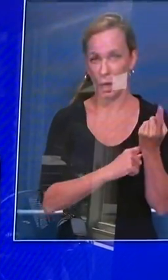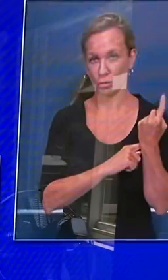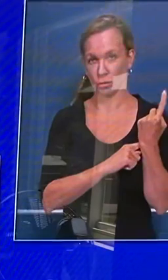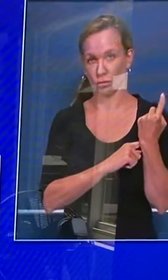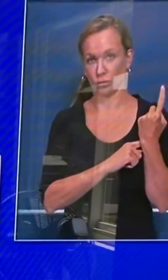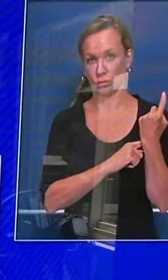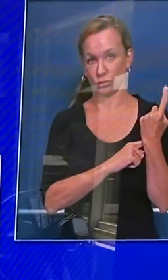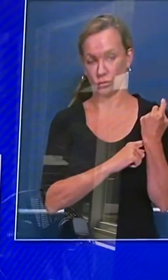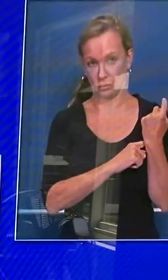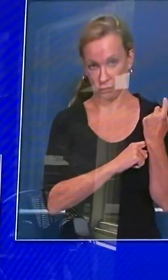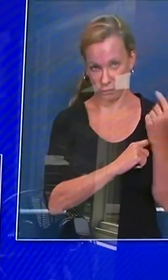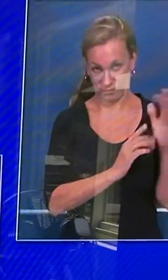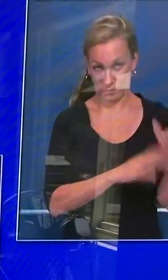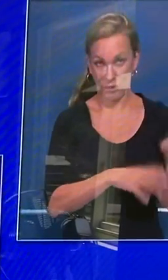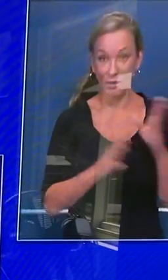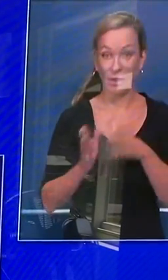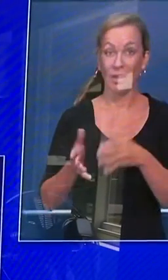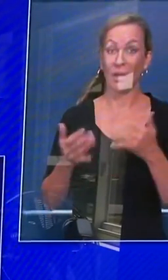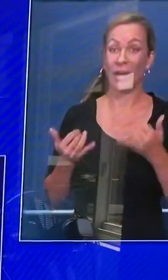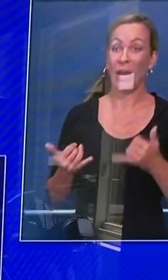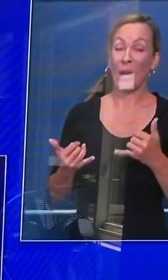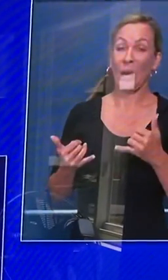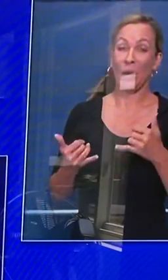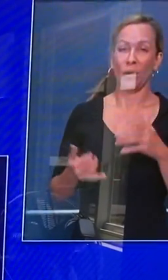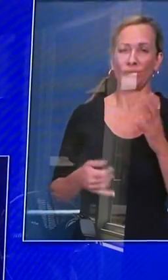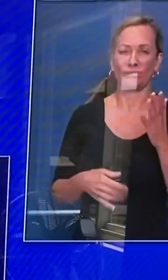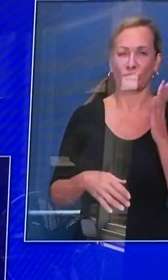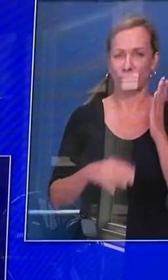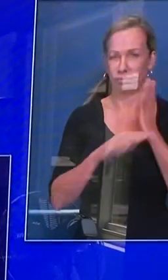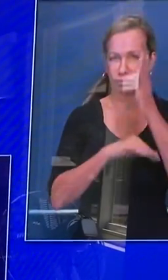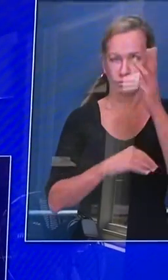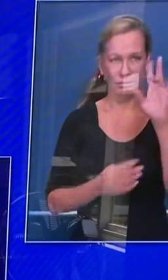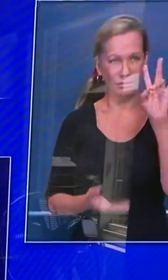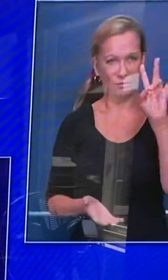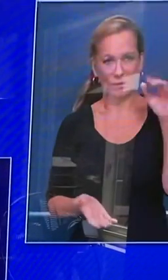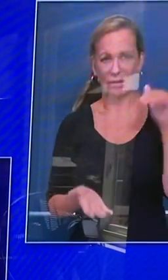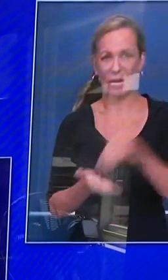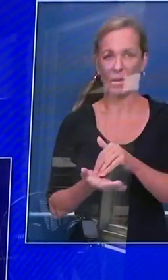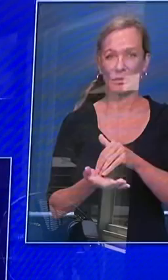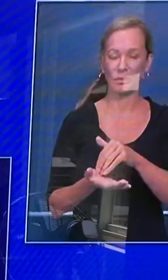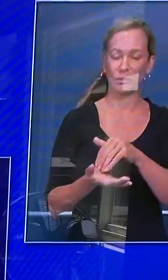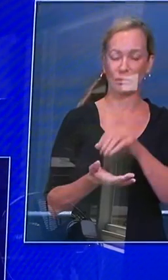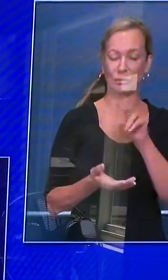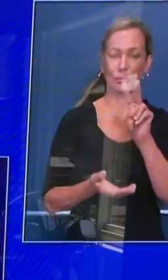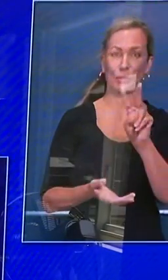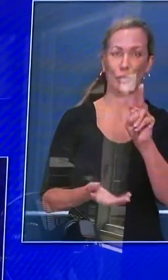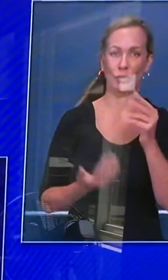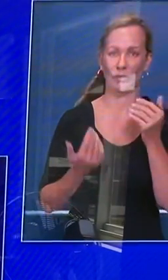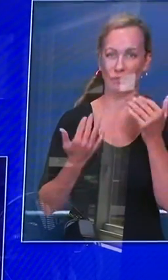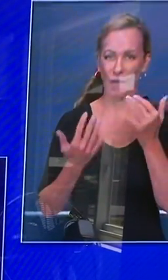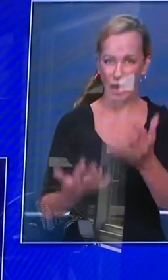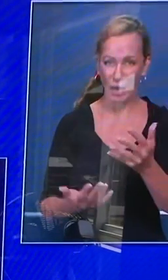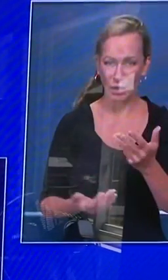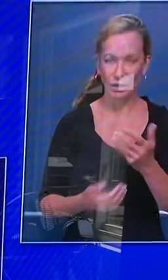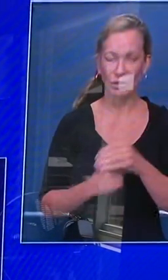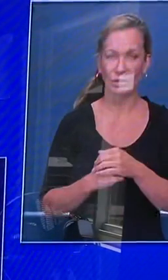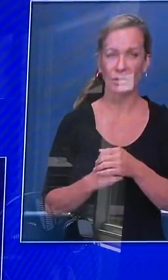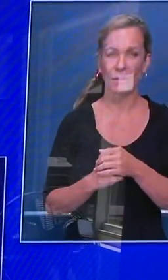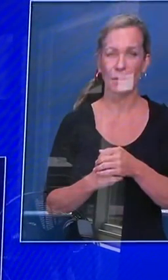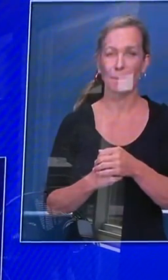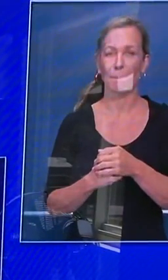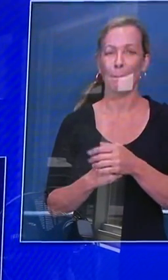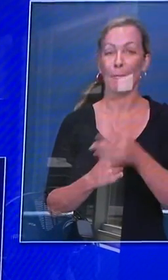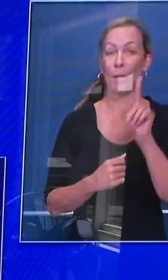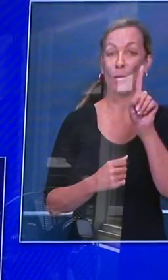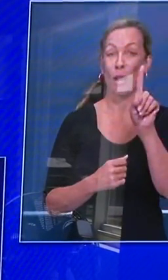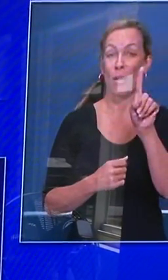Today, over 7,000 wildfires, 7,002 burning now, north of 1.4